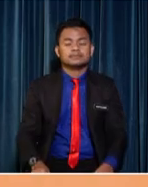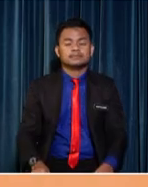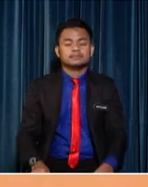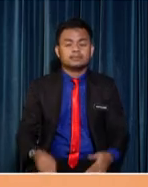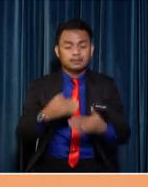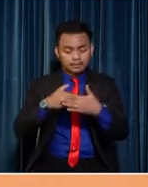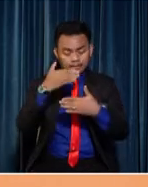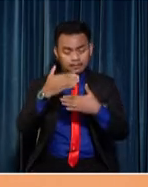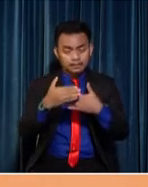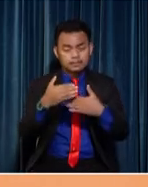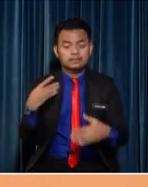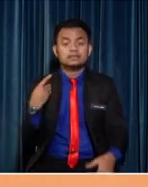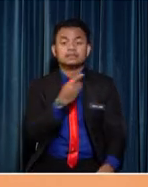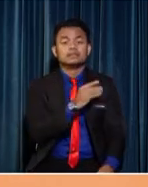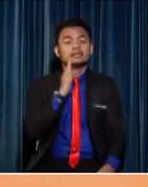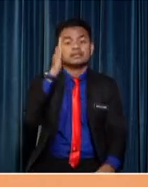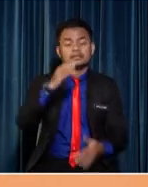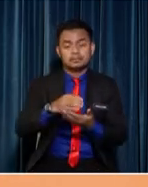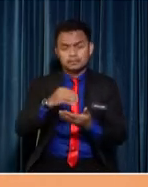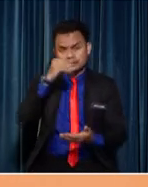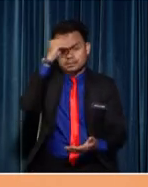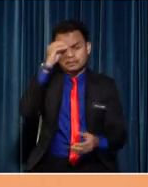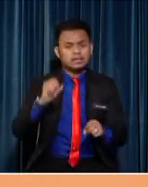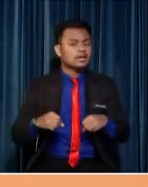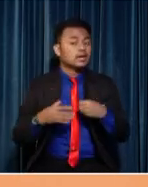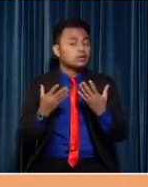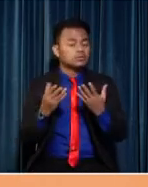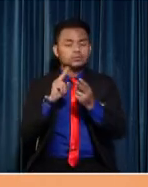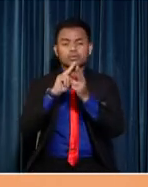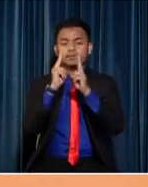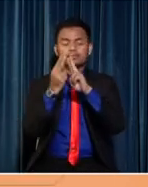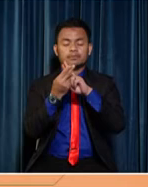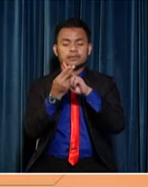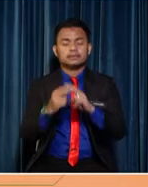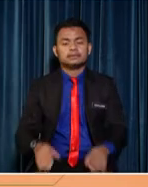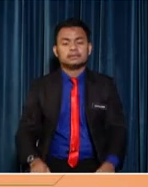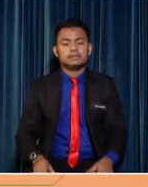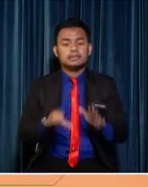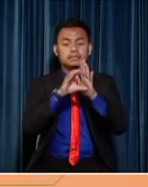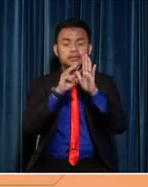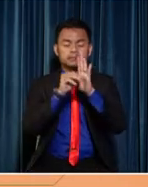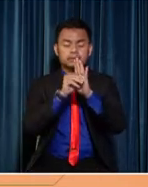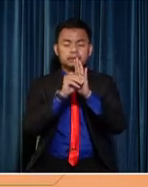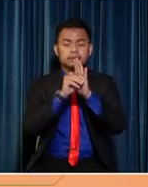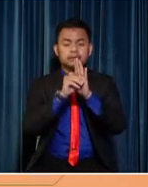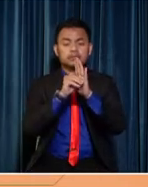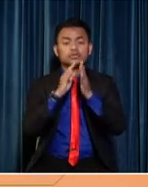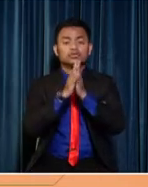Next, we will learn how to convert centimeter to meter.